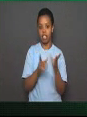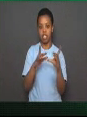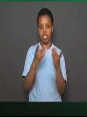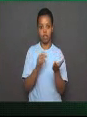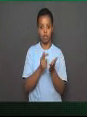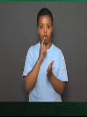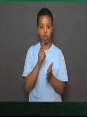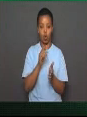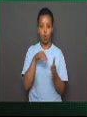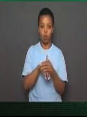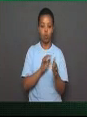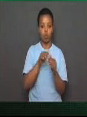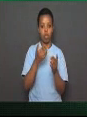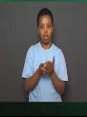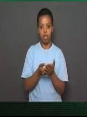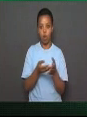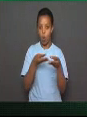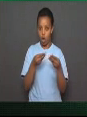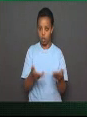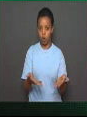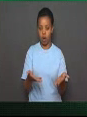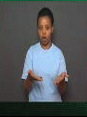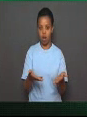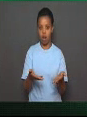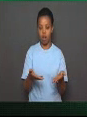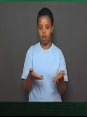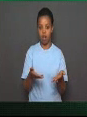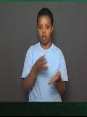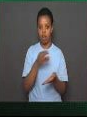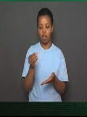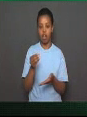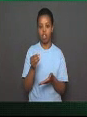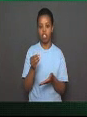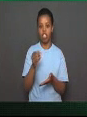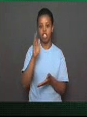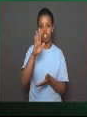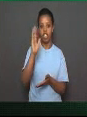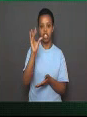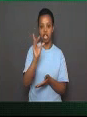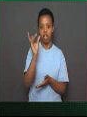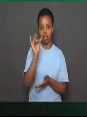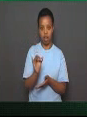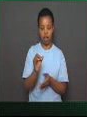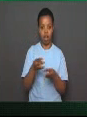zone consists of sand, silt, and dead organisms.